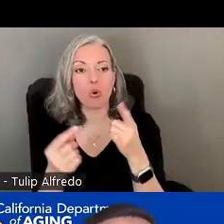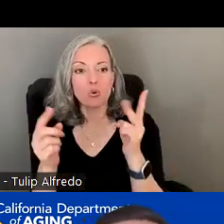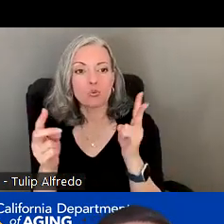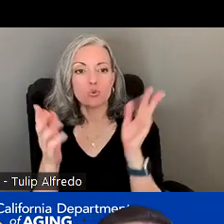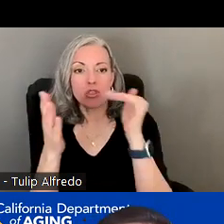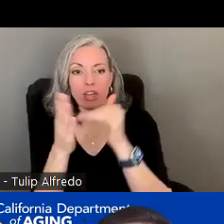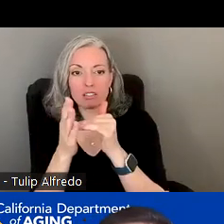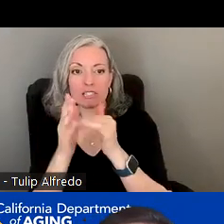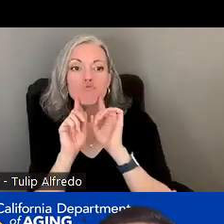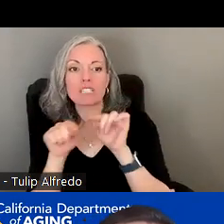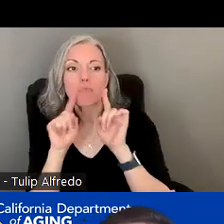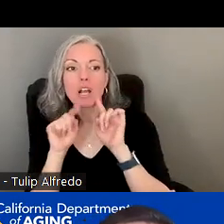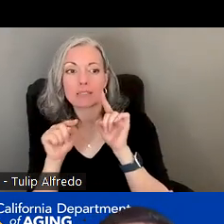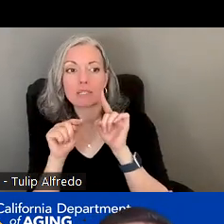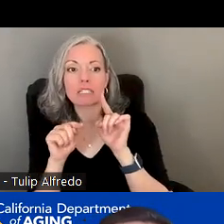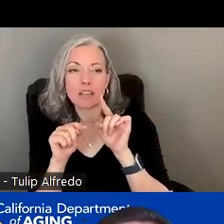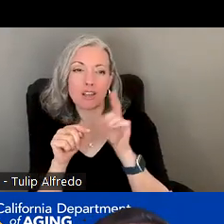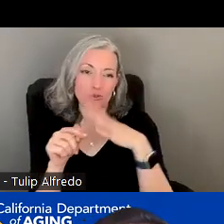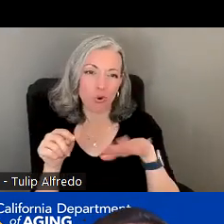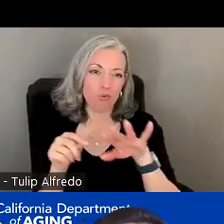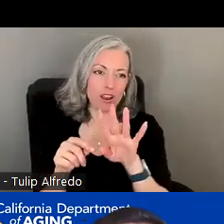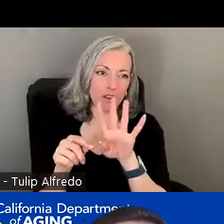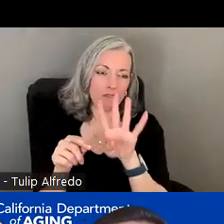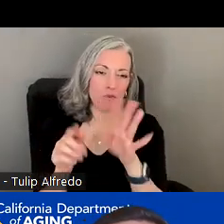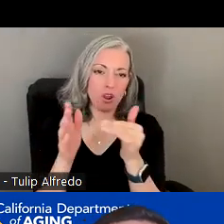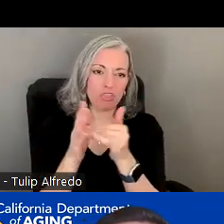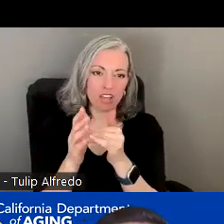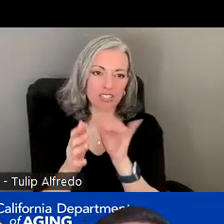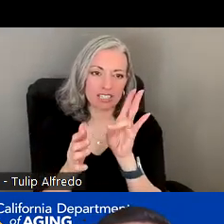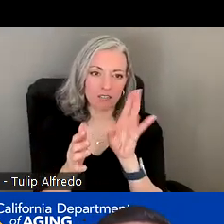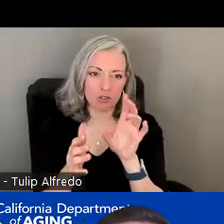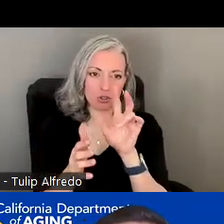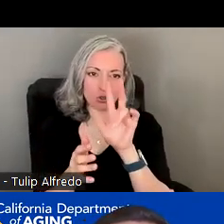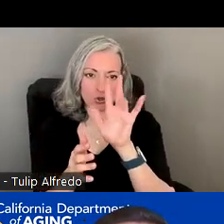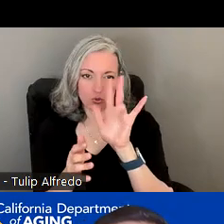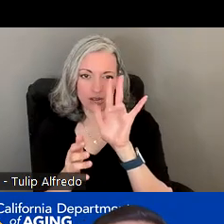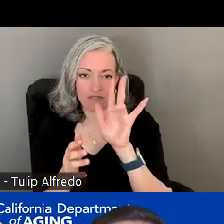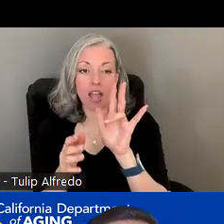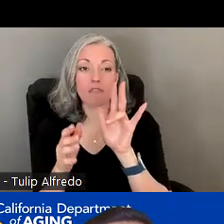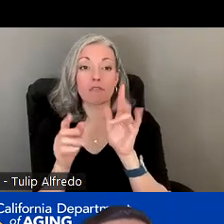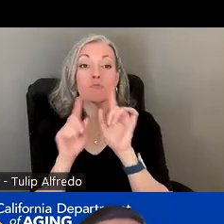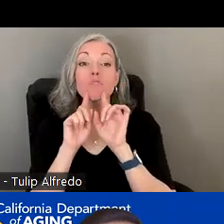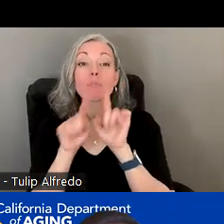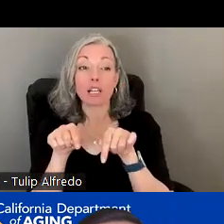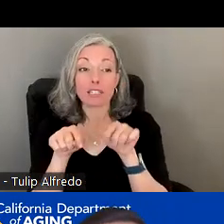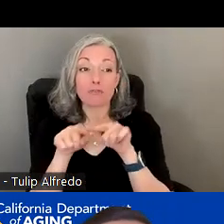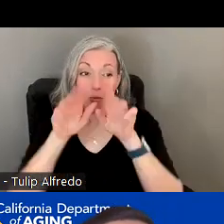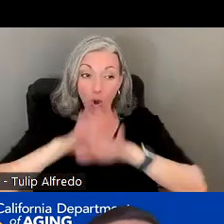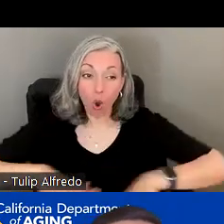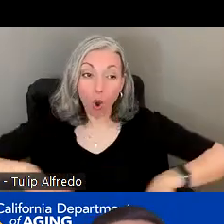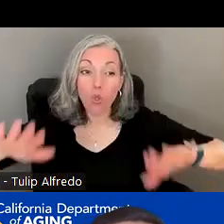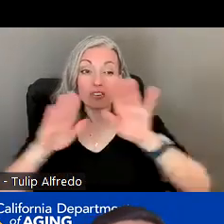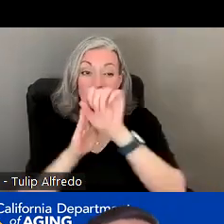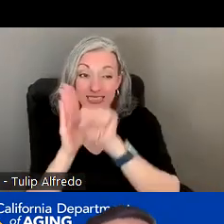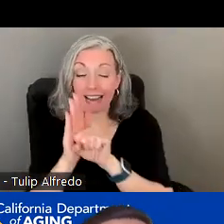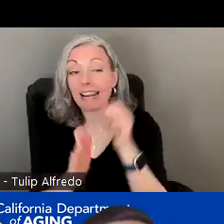that, approximately 4,725 responses. And these responses are from throughout the state, all regions, rural and